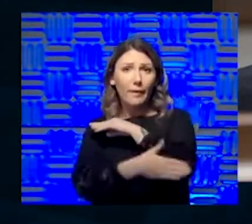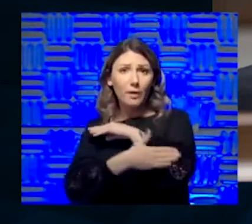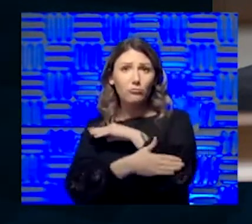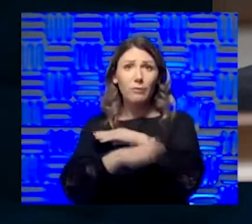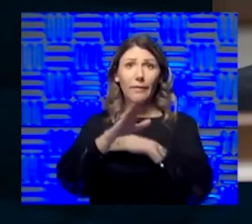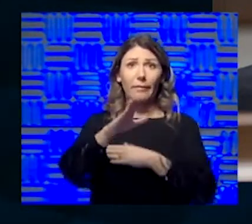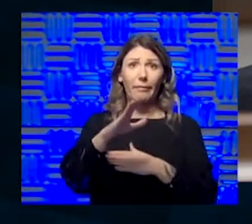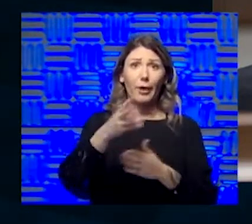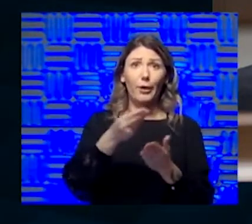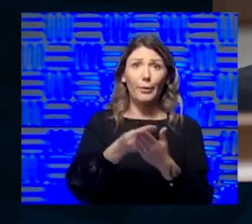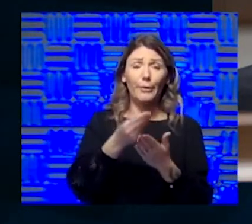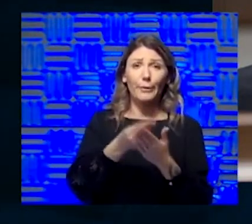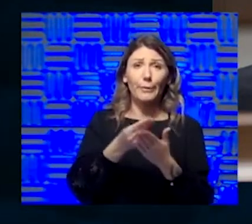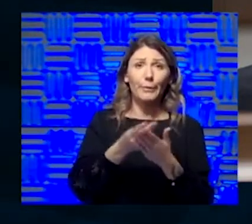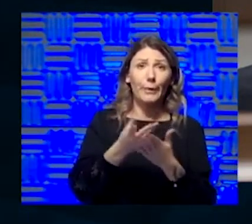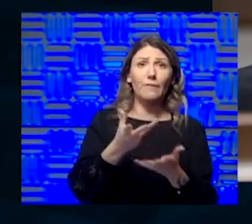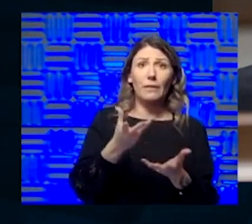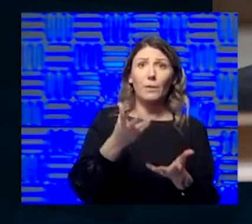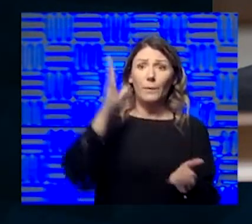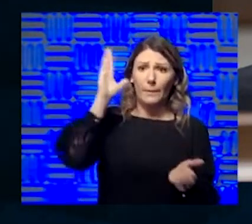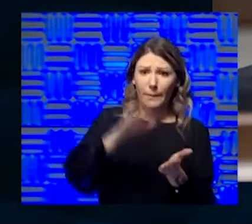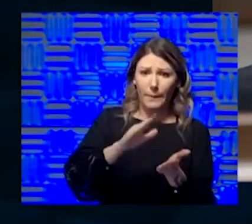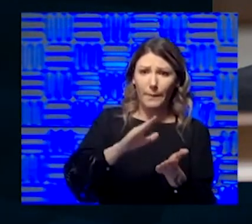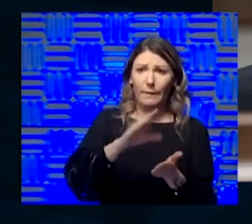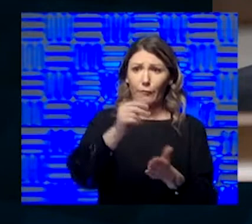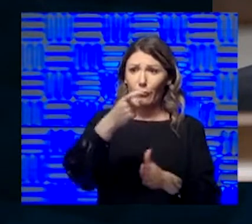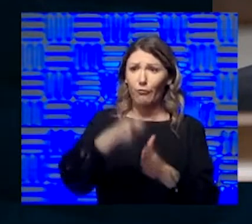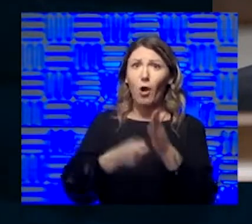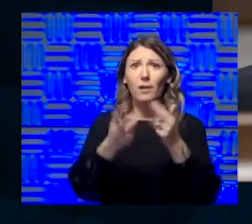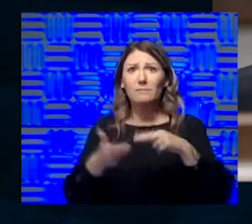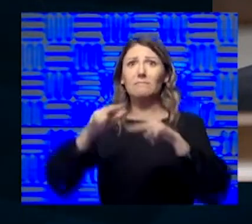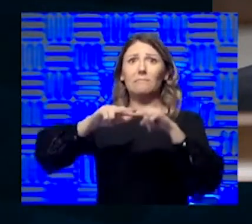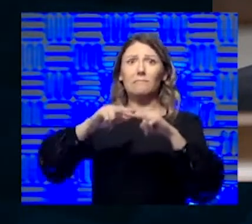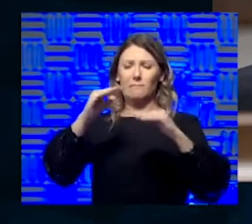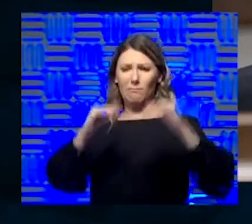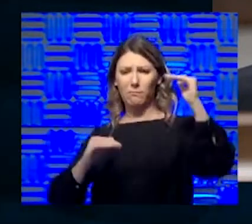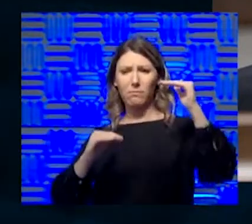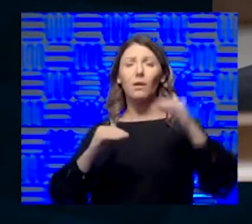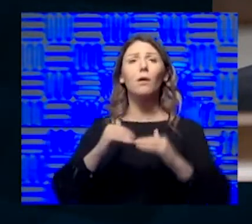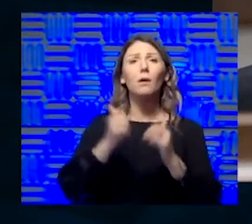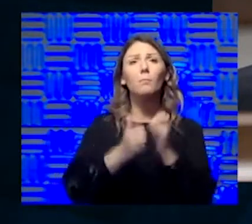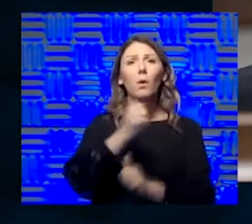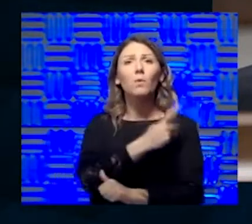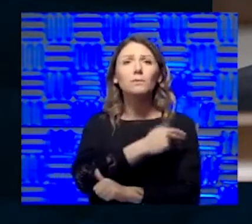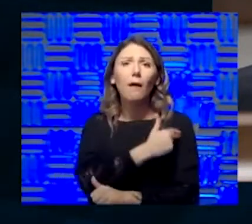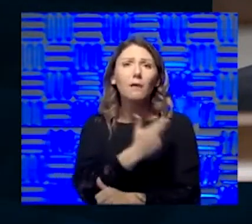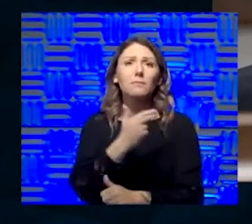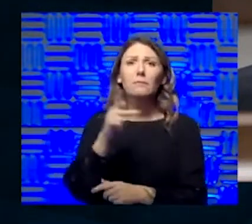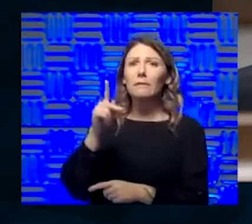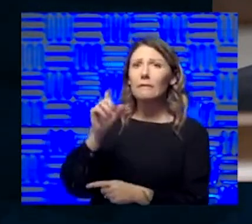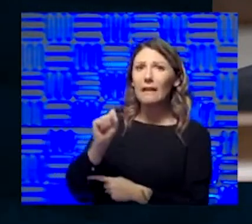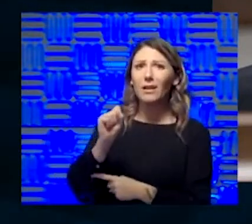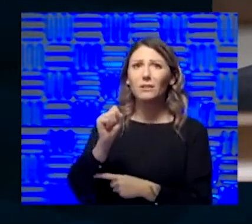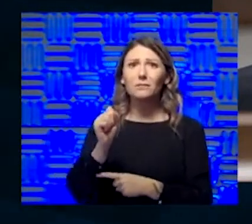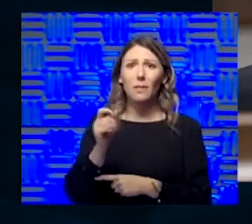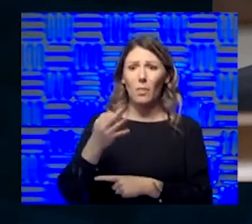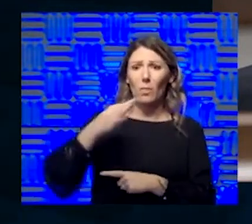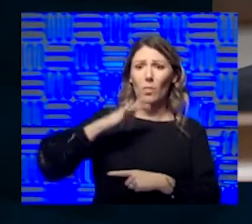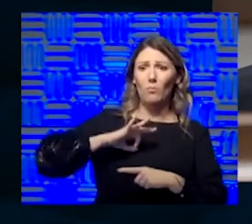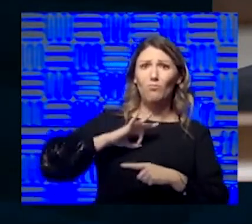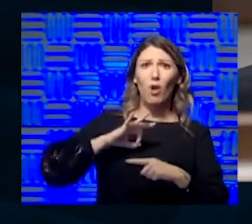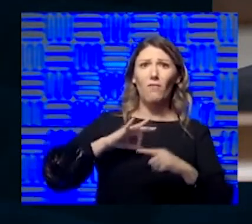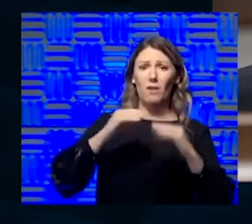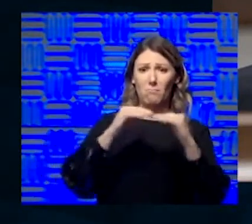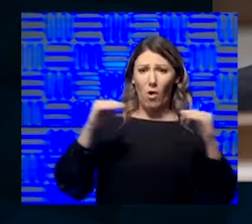significantly and their costs are up significantly. Most hospitals in Kansas are at the narrowest of profit margins. Some operate